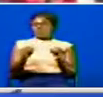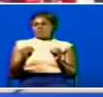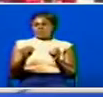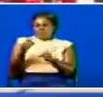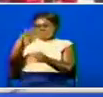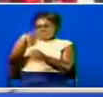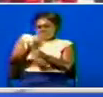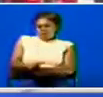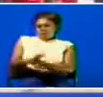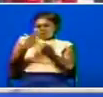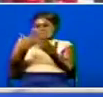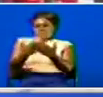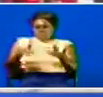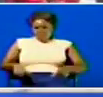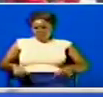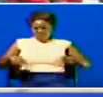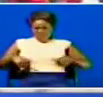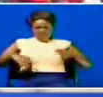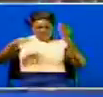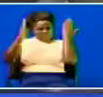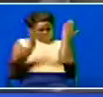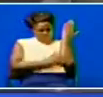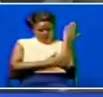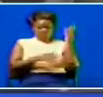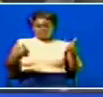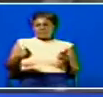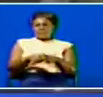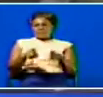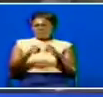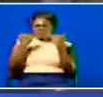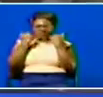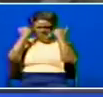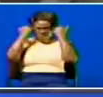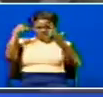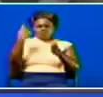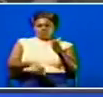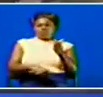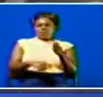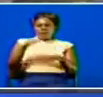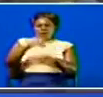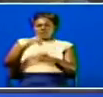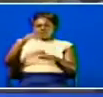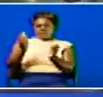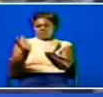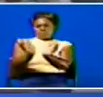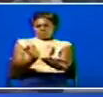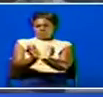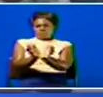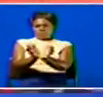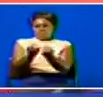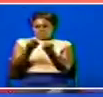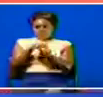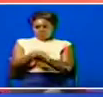the remand prisons has made living conditions worse, besides straining costs. These have affected inmates' reintegration